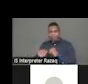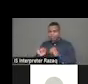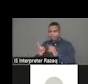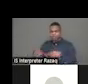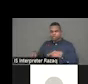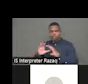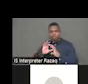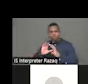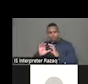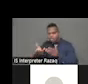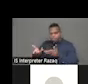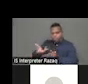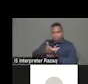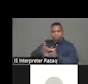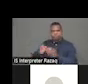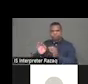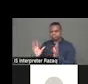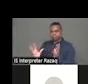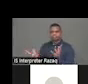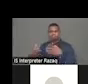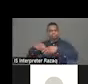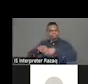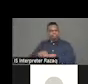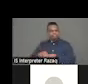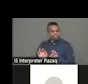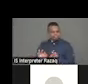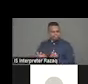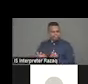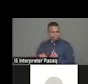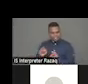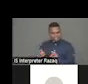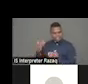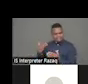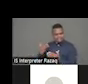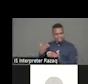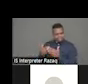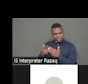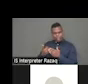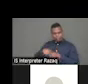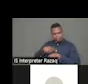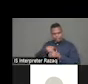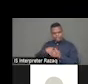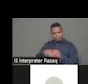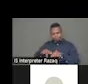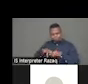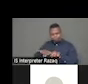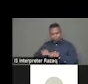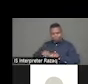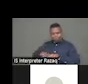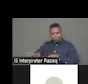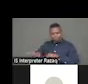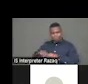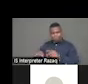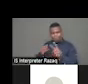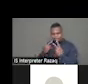popular, especially to help children to communicate their everyday needs if they are not well